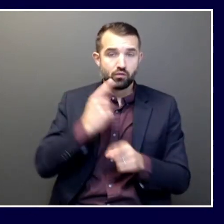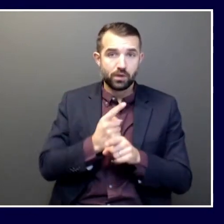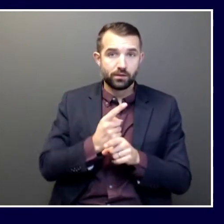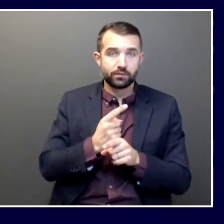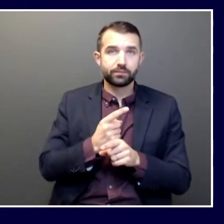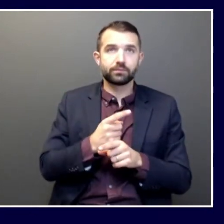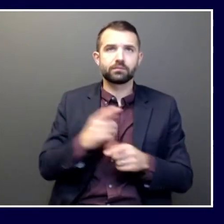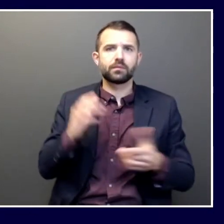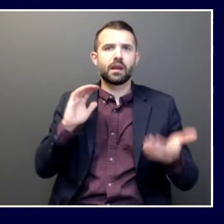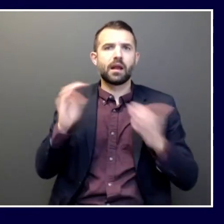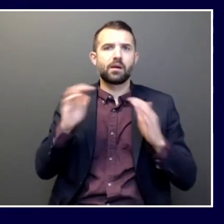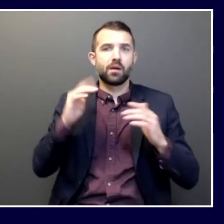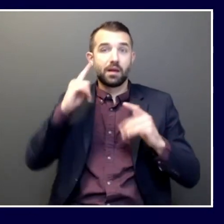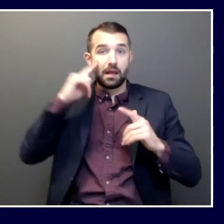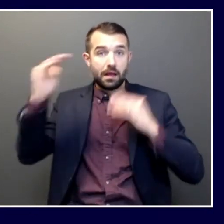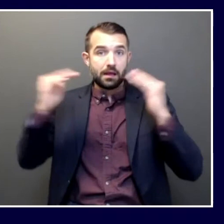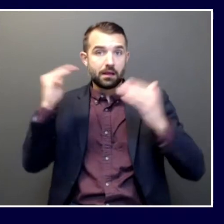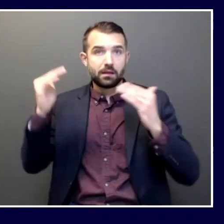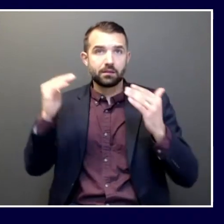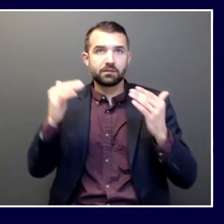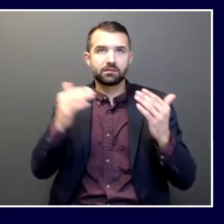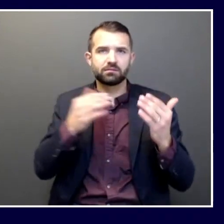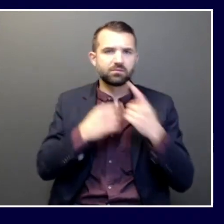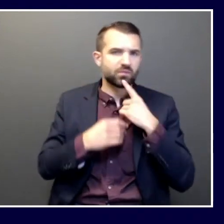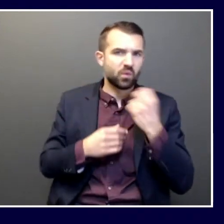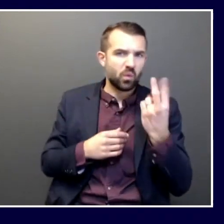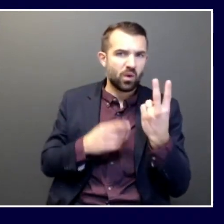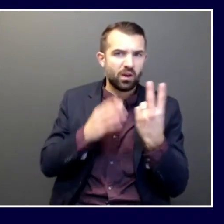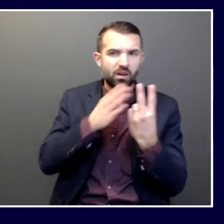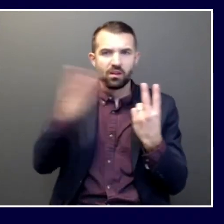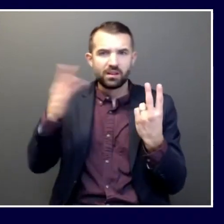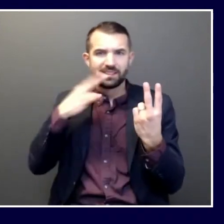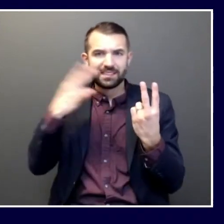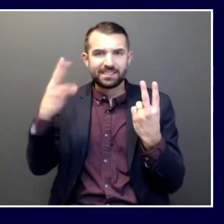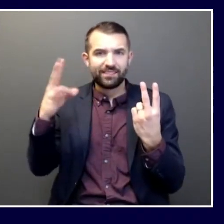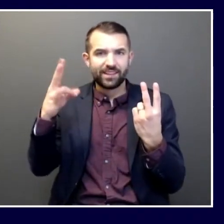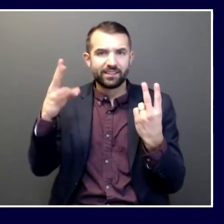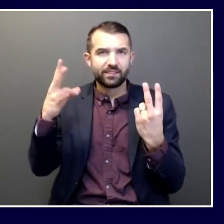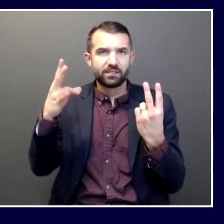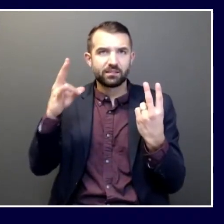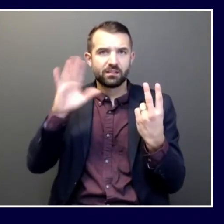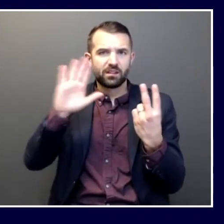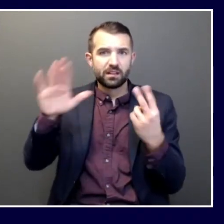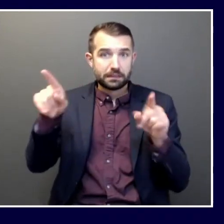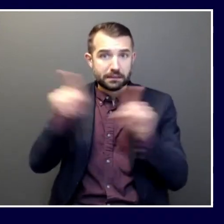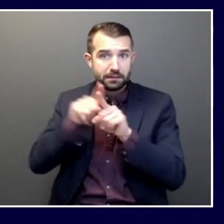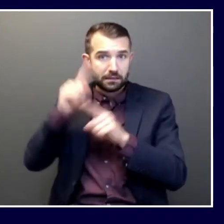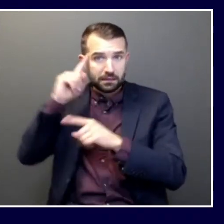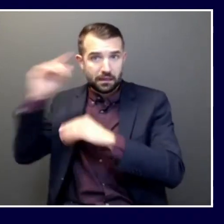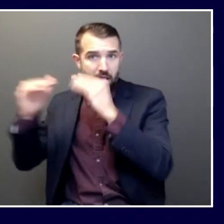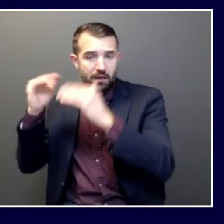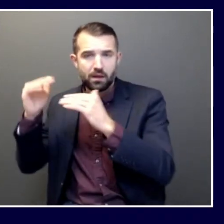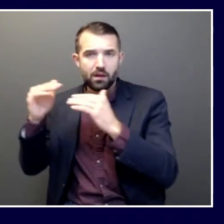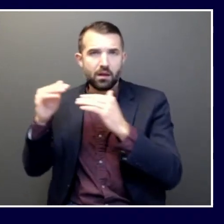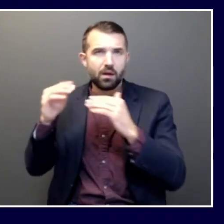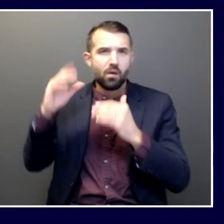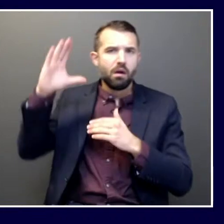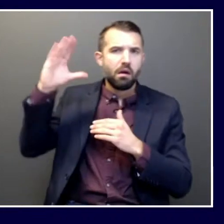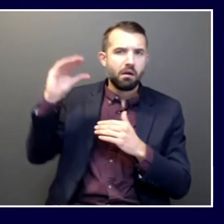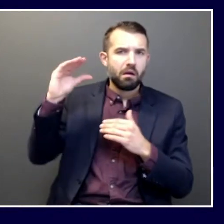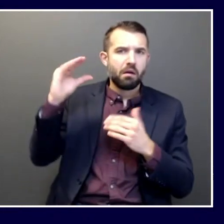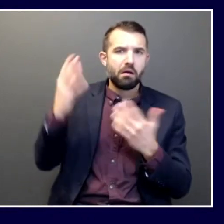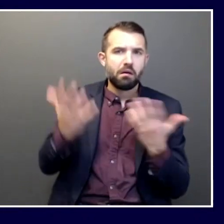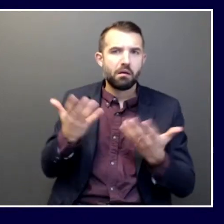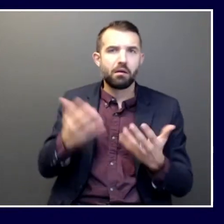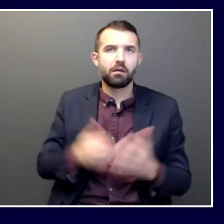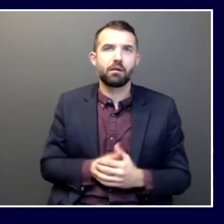17-year-olds also a smaller dose, or is it just 5 to 11? Just 5 to 11, Emily. It is 1/3 of the dose